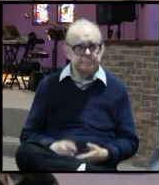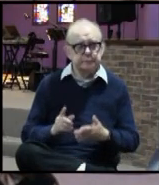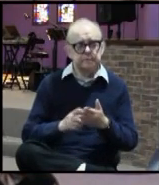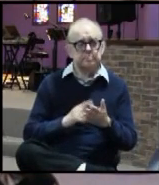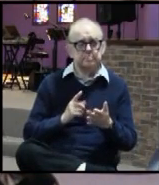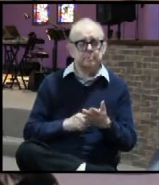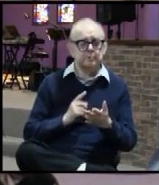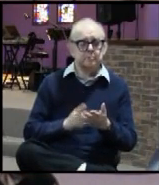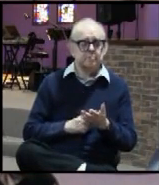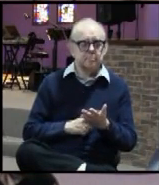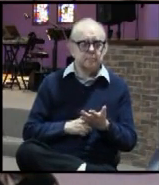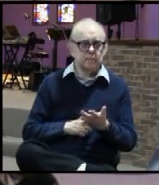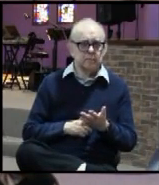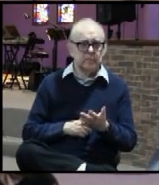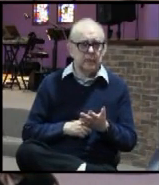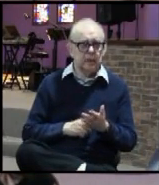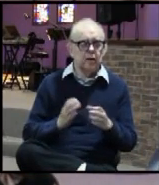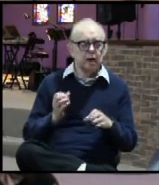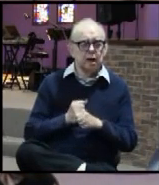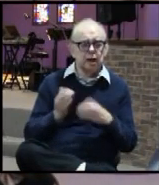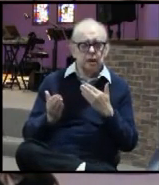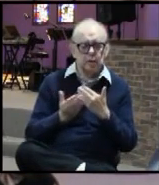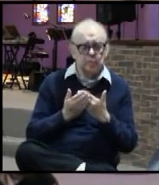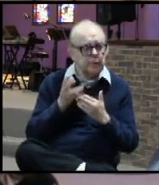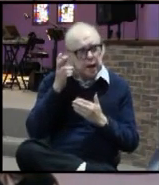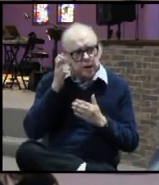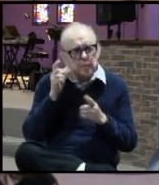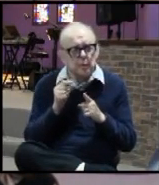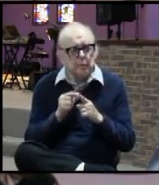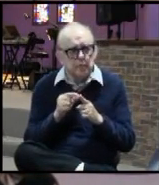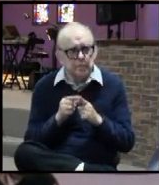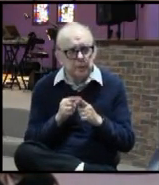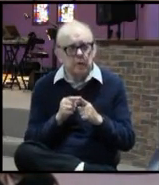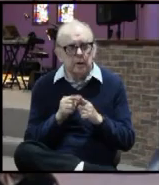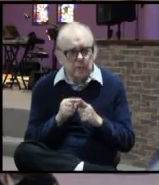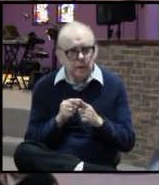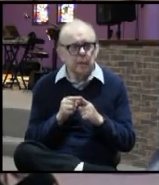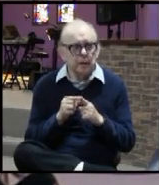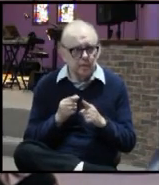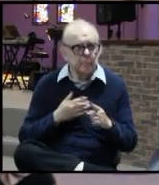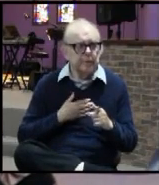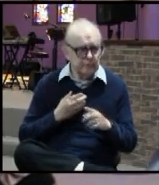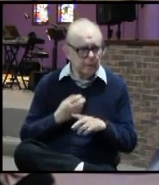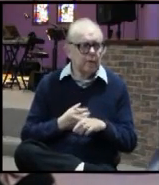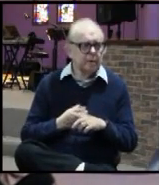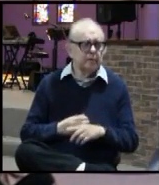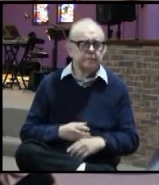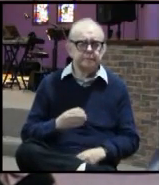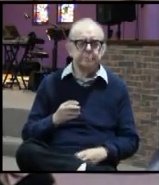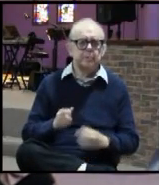sometimes you just got to get over real close to them to hear what they're saying. But